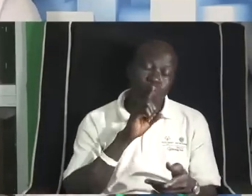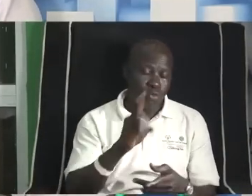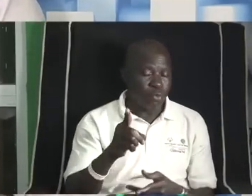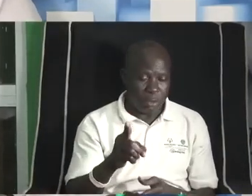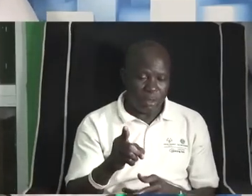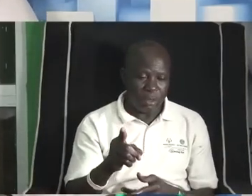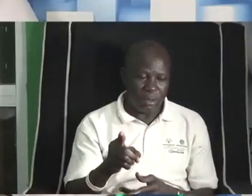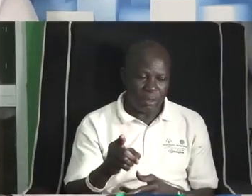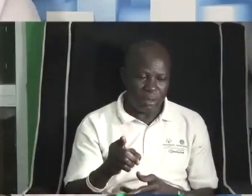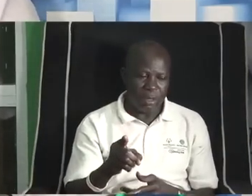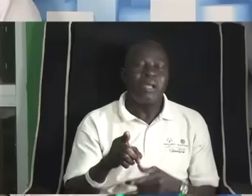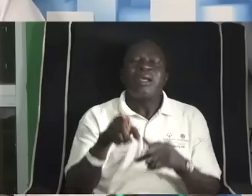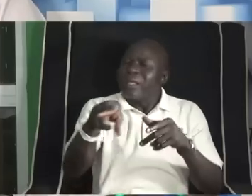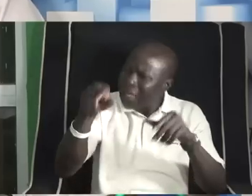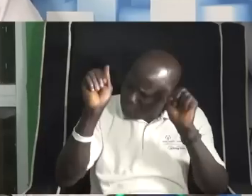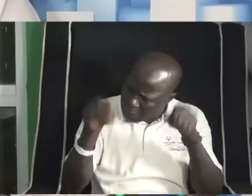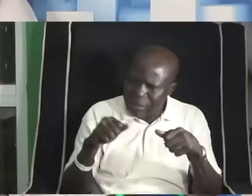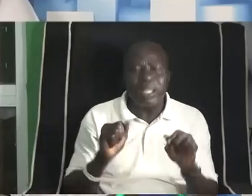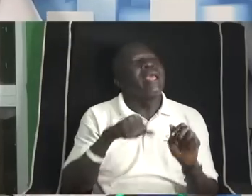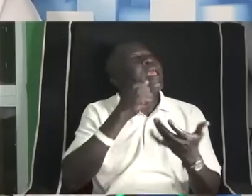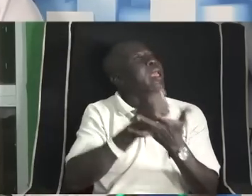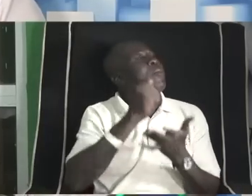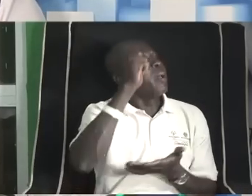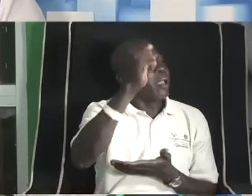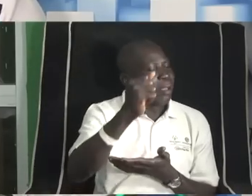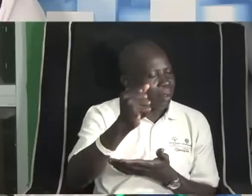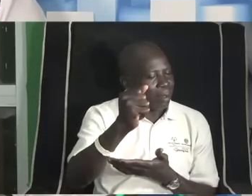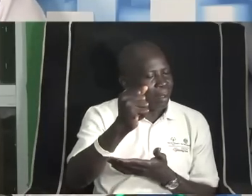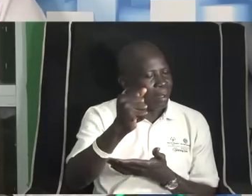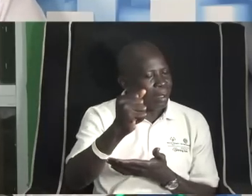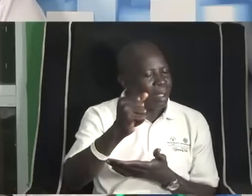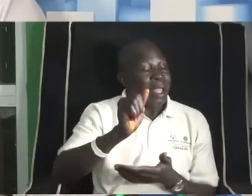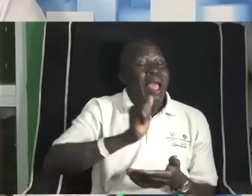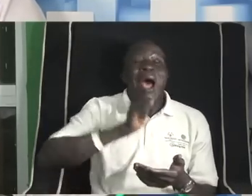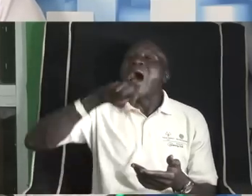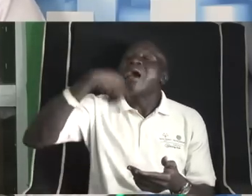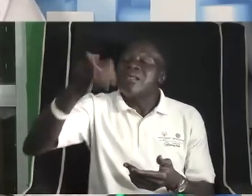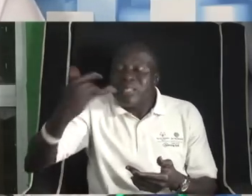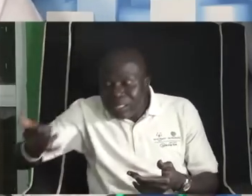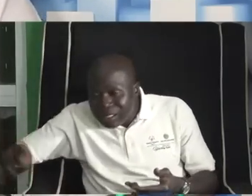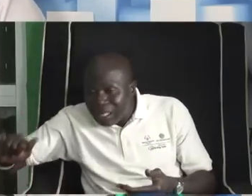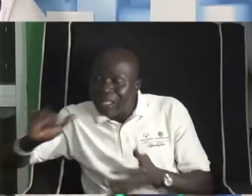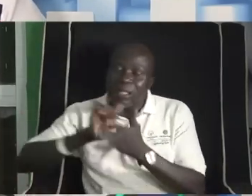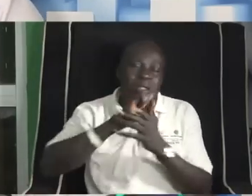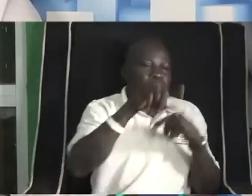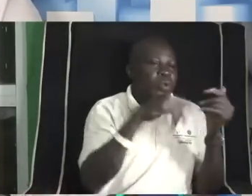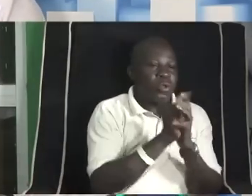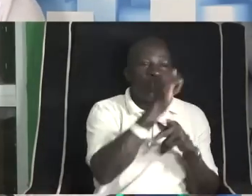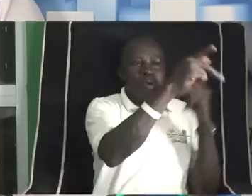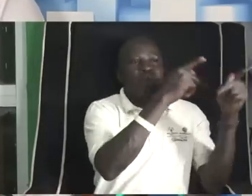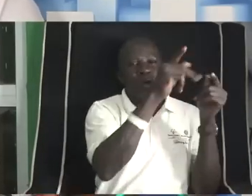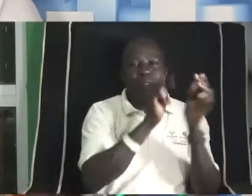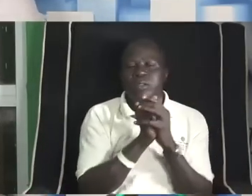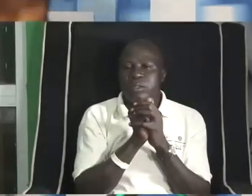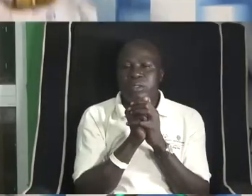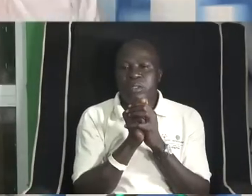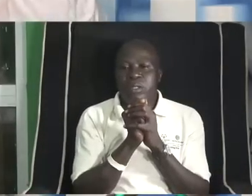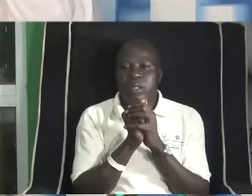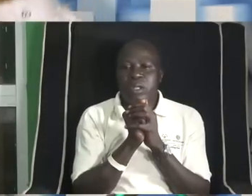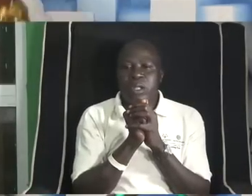truly, and you can say true amen. I speak as the word of the